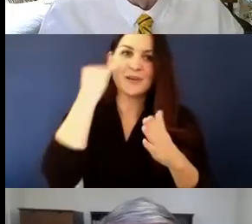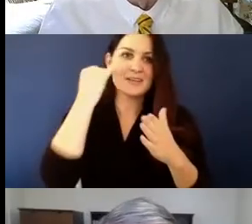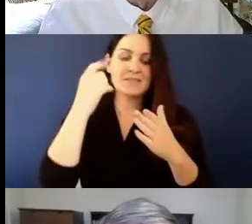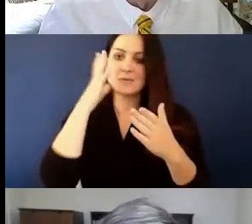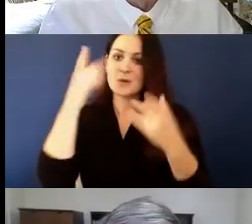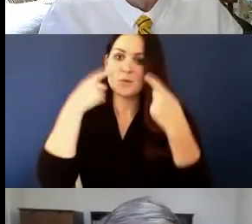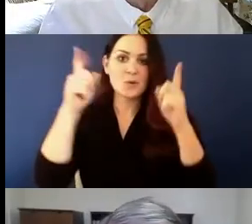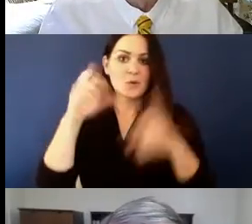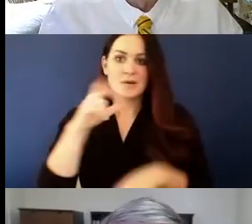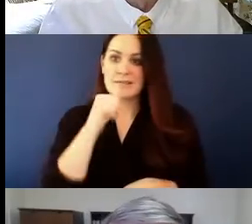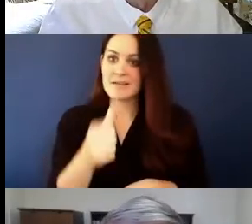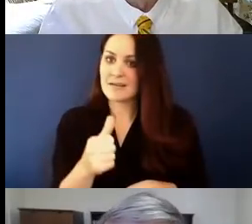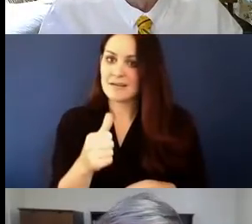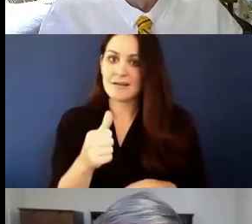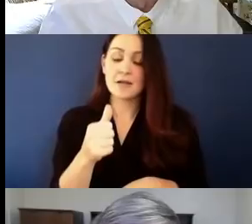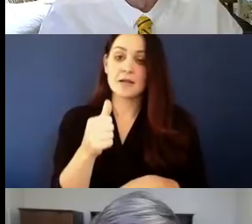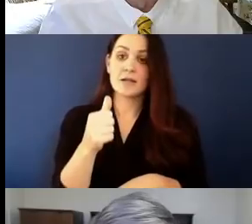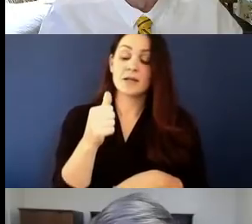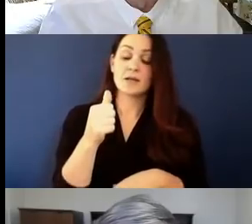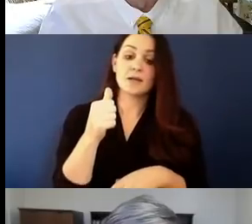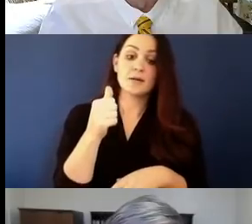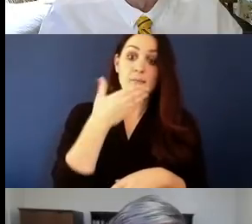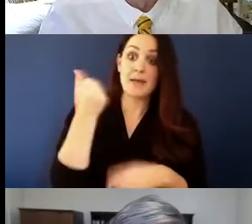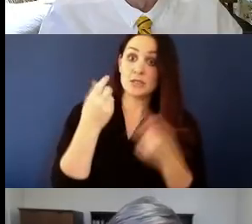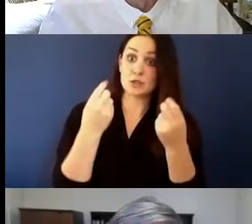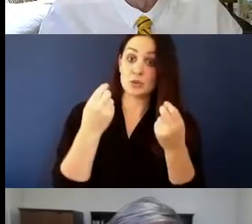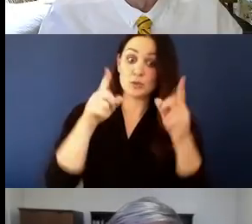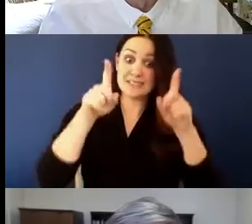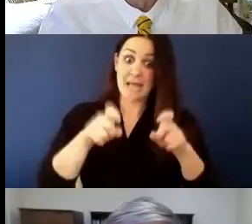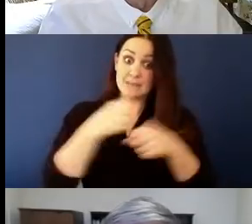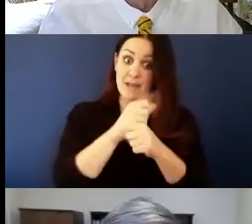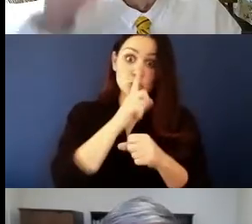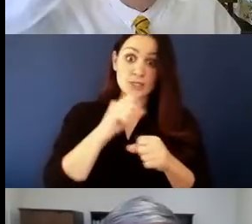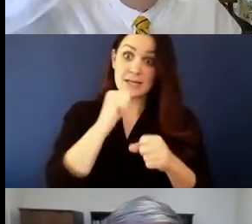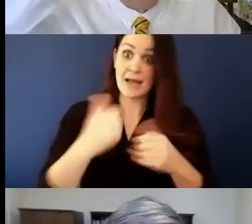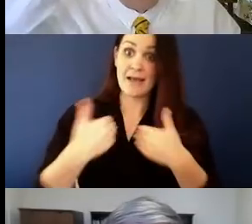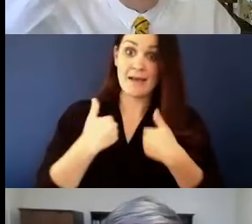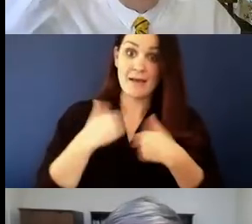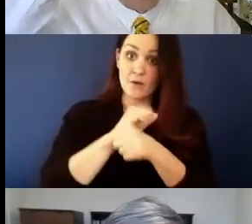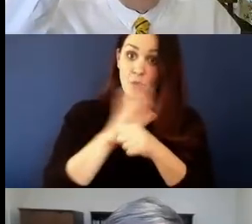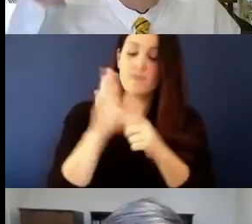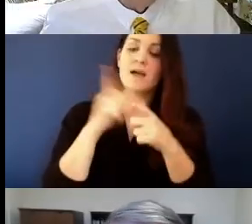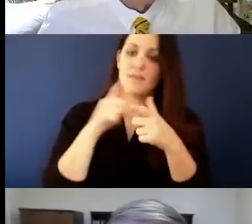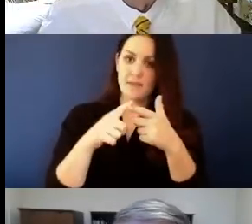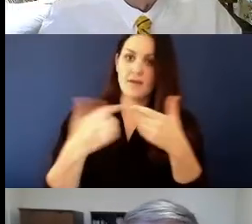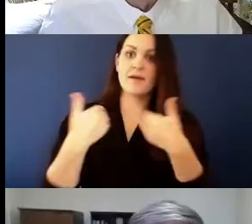thing we do is test to make sure you're negative, and then reinforce our social distancing and mask